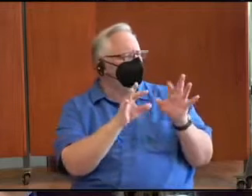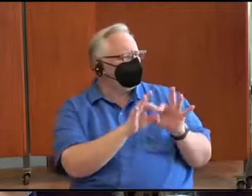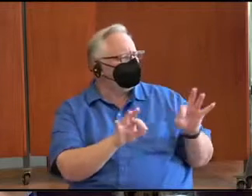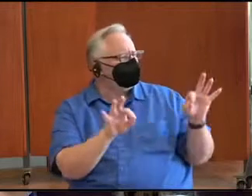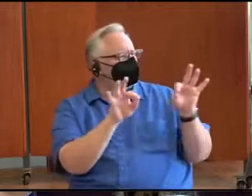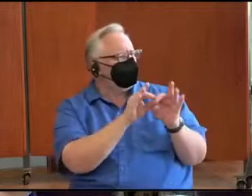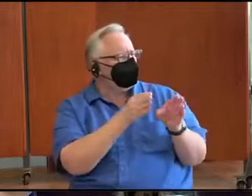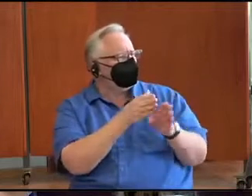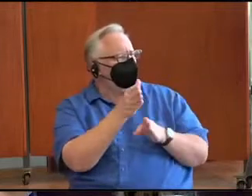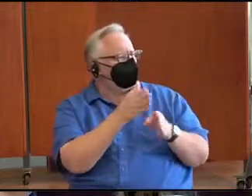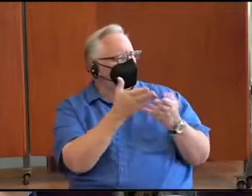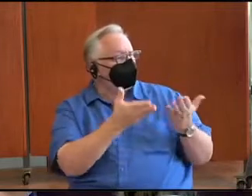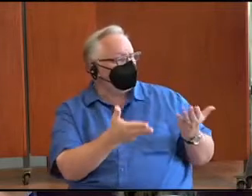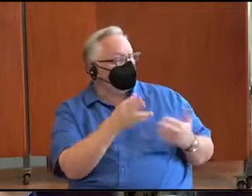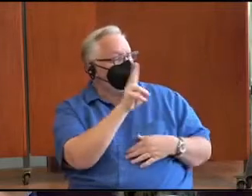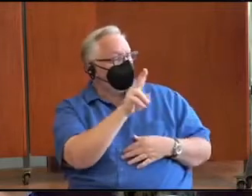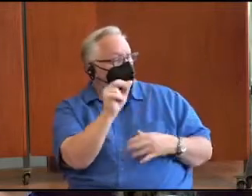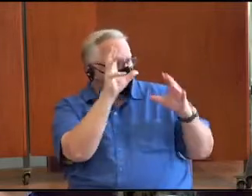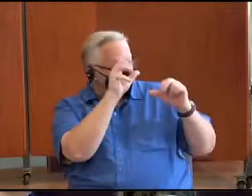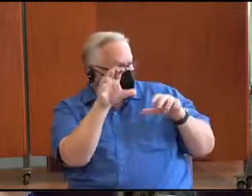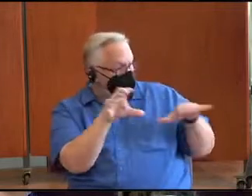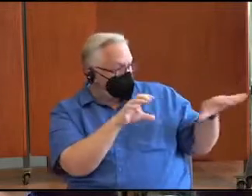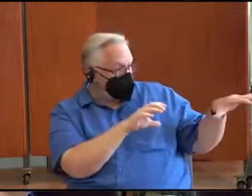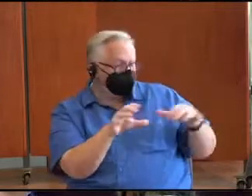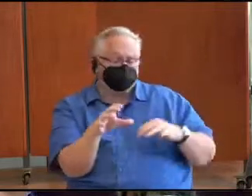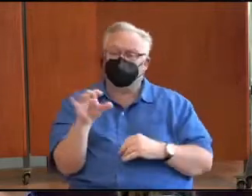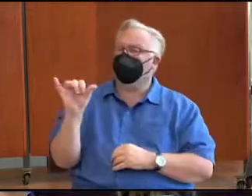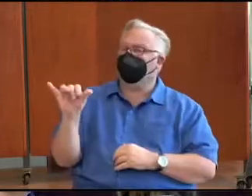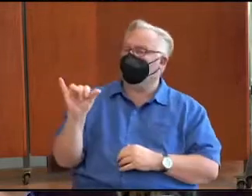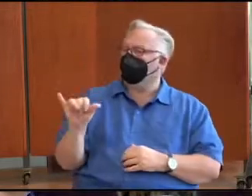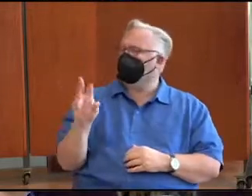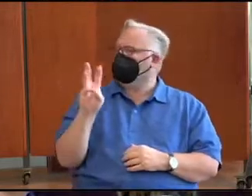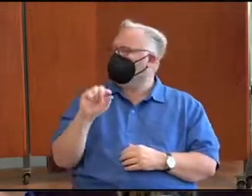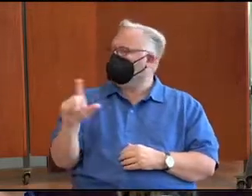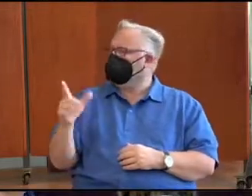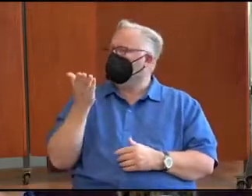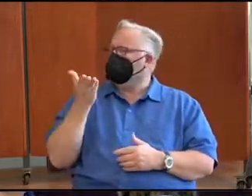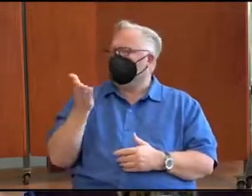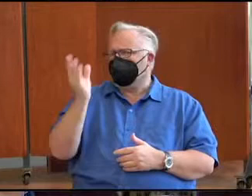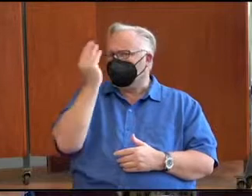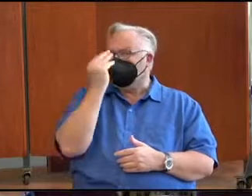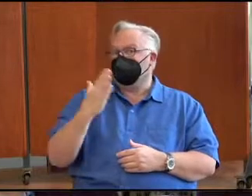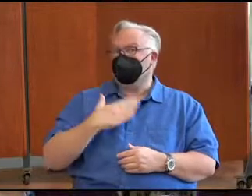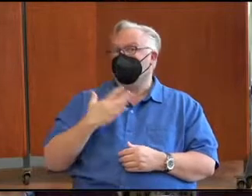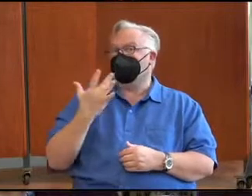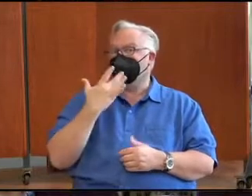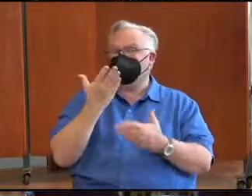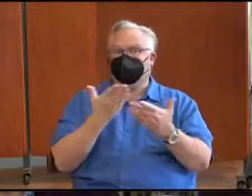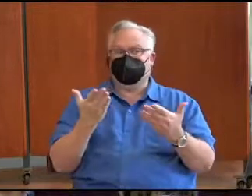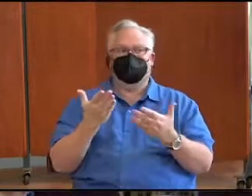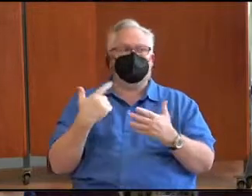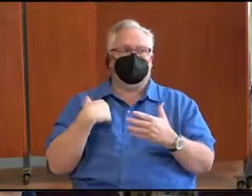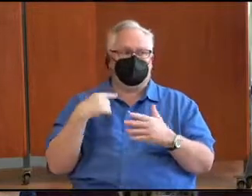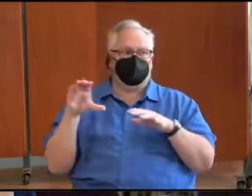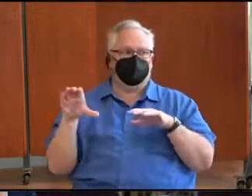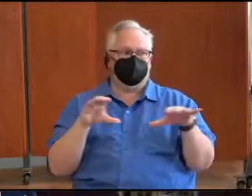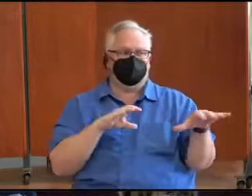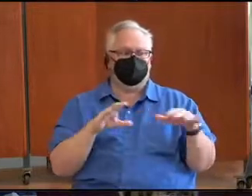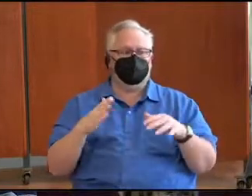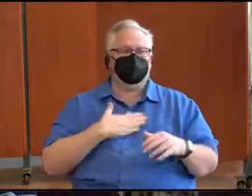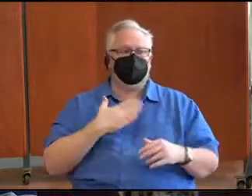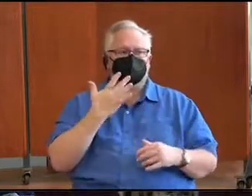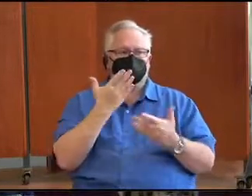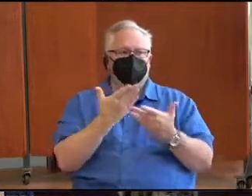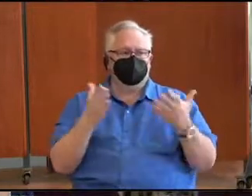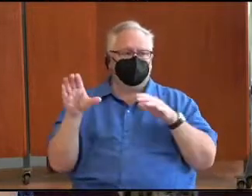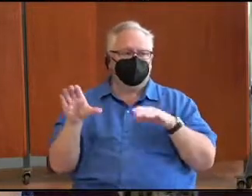as UUA president? Mm. Well, I do. I will. Let me tell you my favorite thing to do. My favorite thing to do